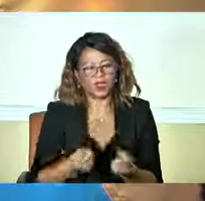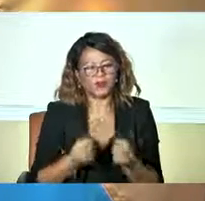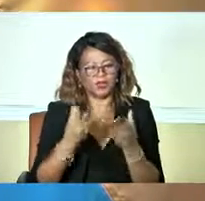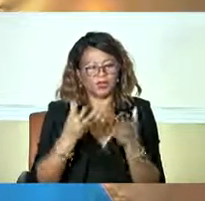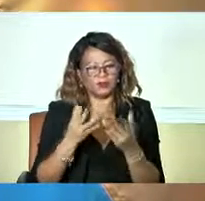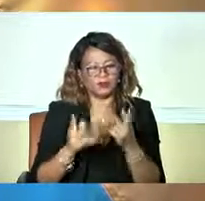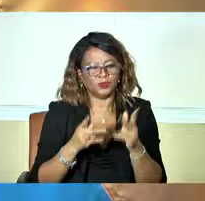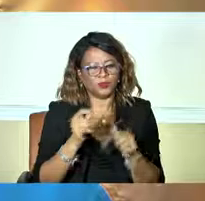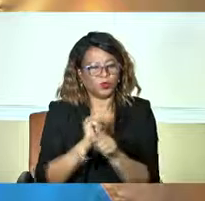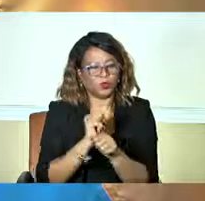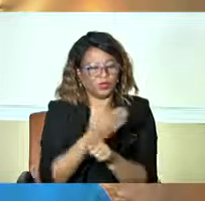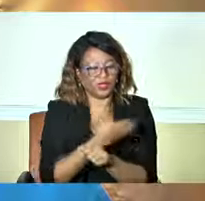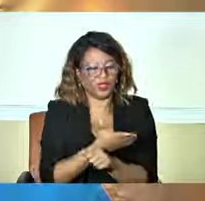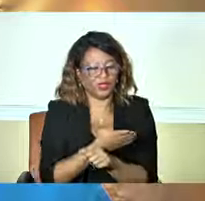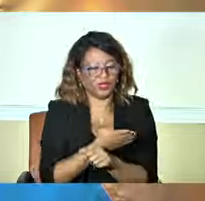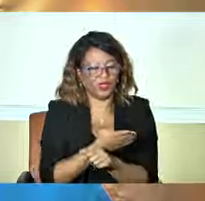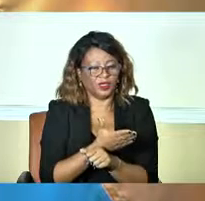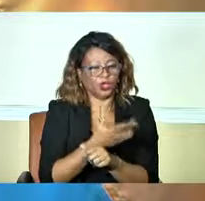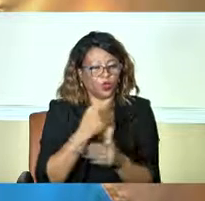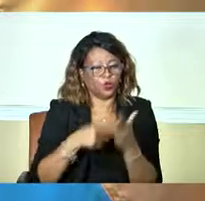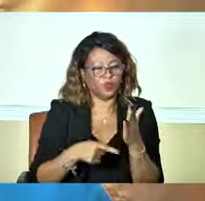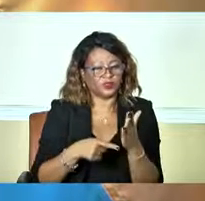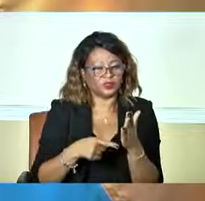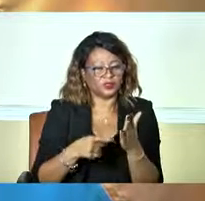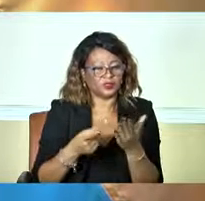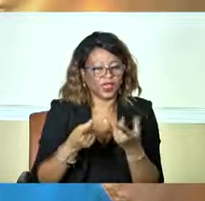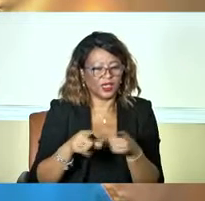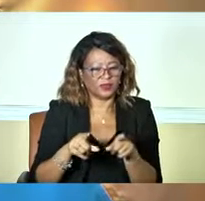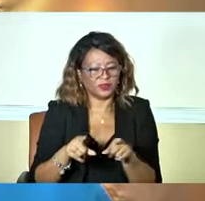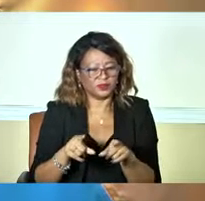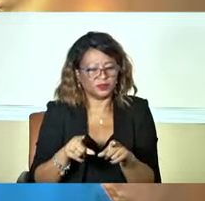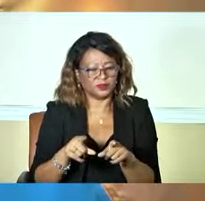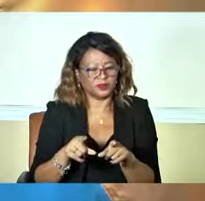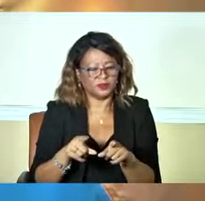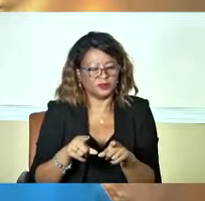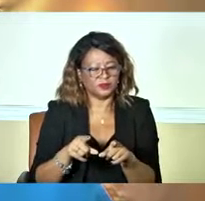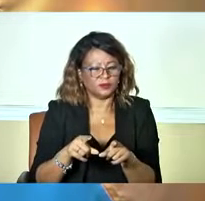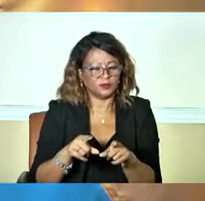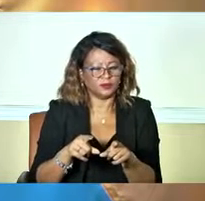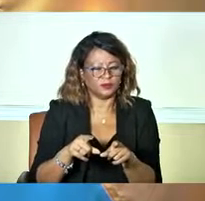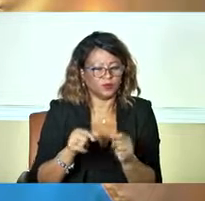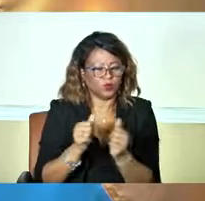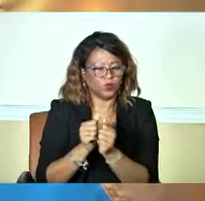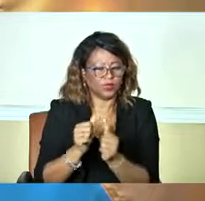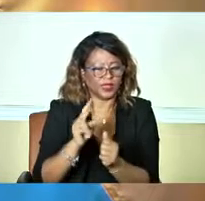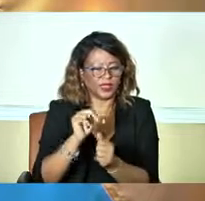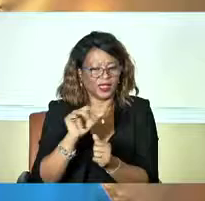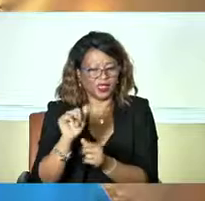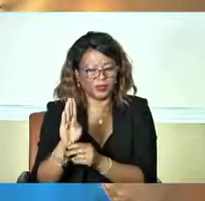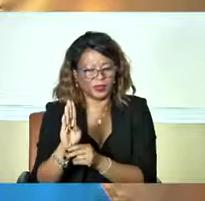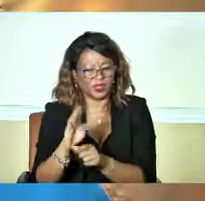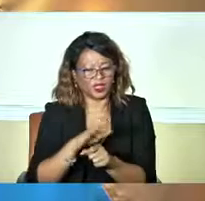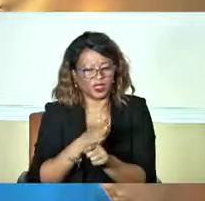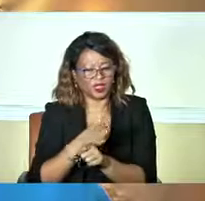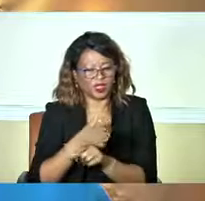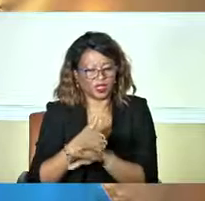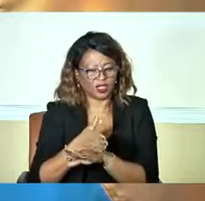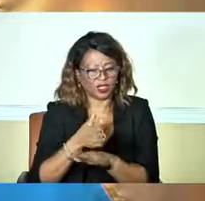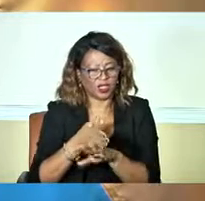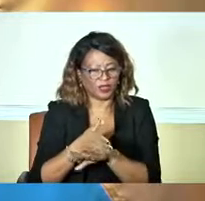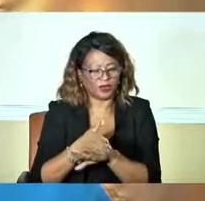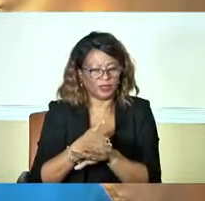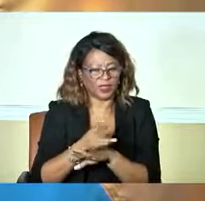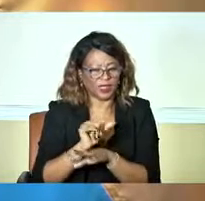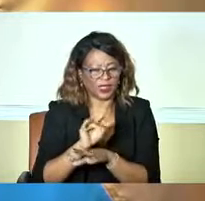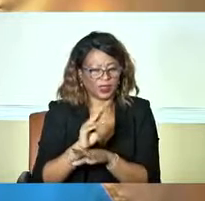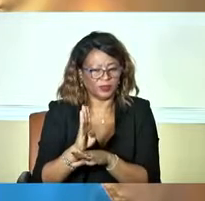currently employed there and what their status has been throughout COVID-19? Are they the beneficiaries of NIB or still being covered by a portion of the hotel?